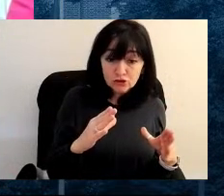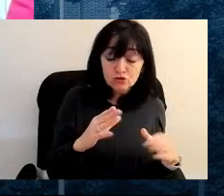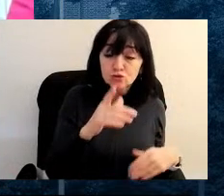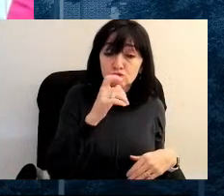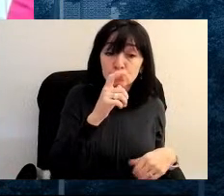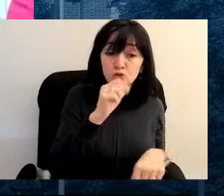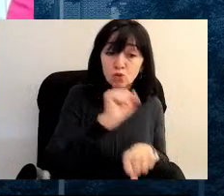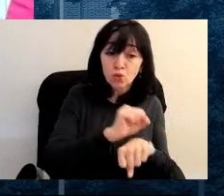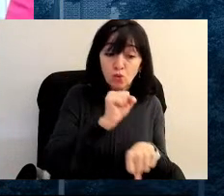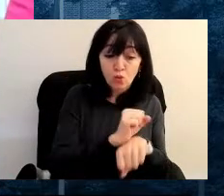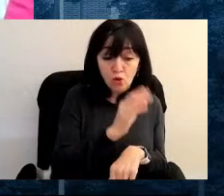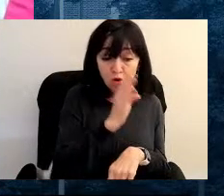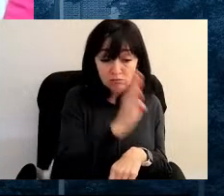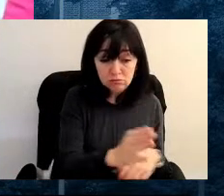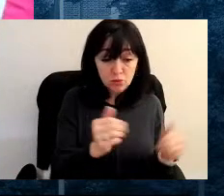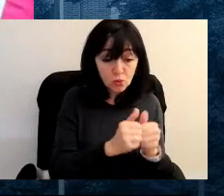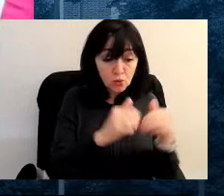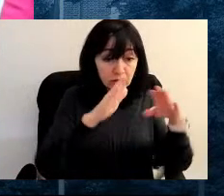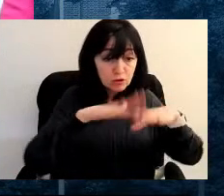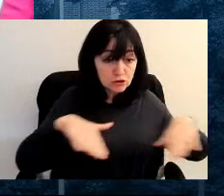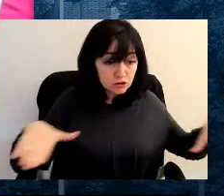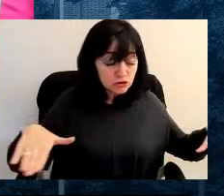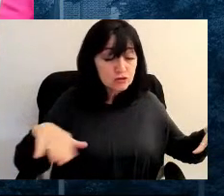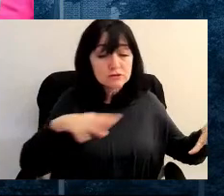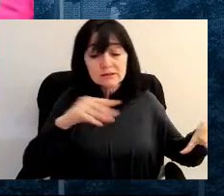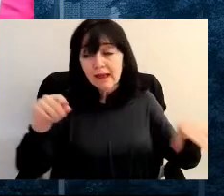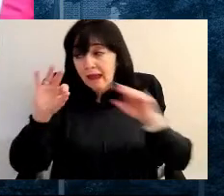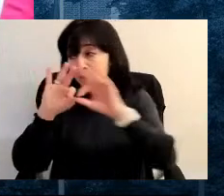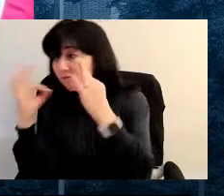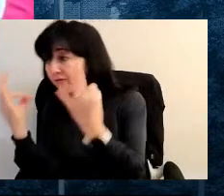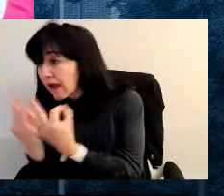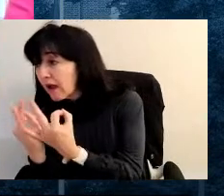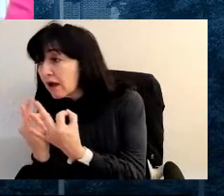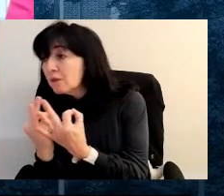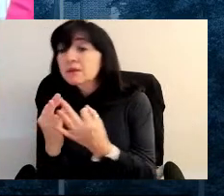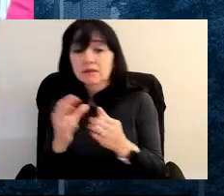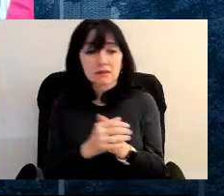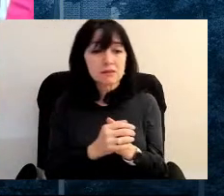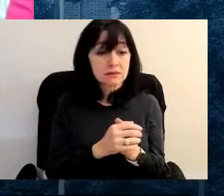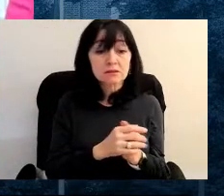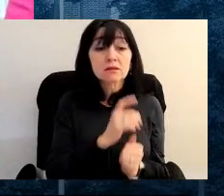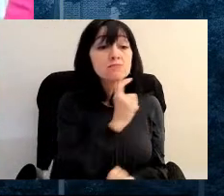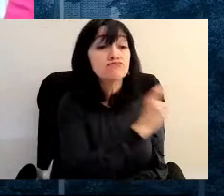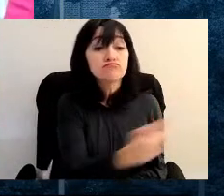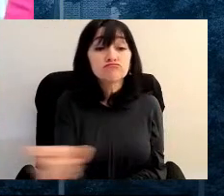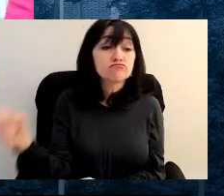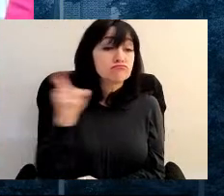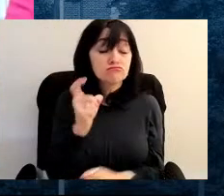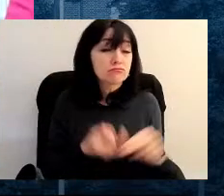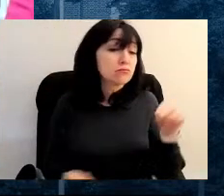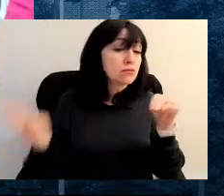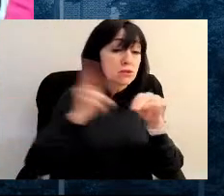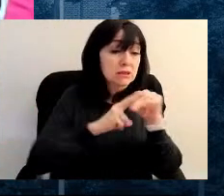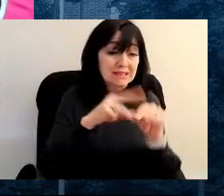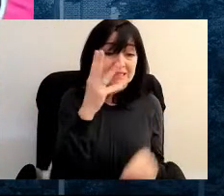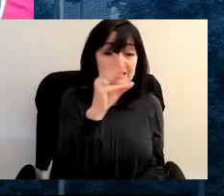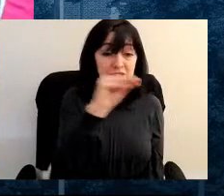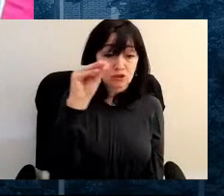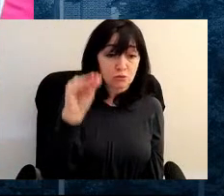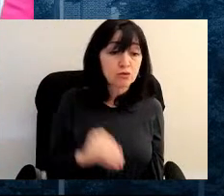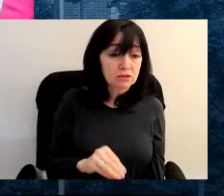directly with kids and families, an additional 6%, to total a